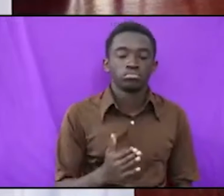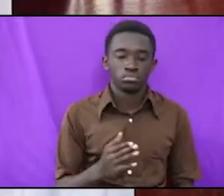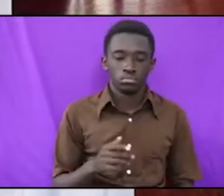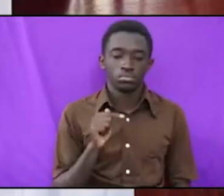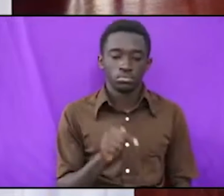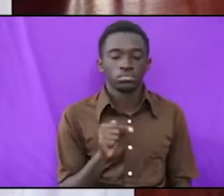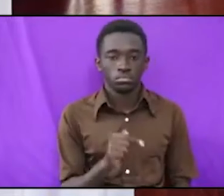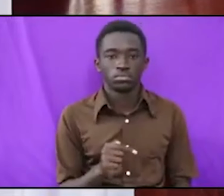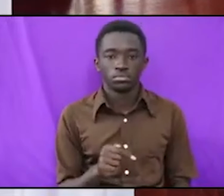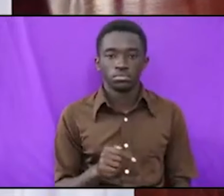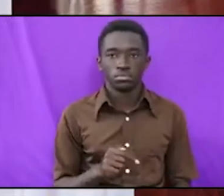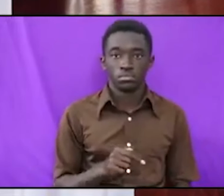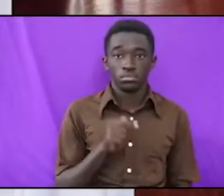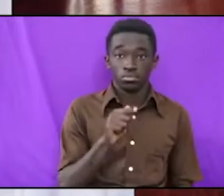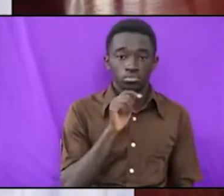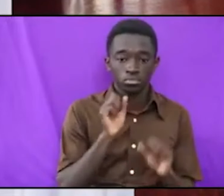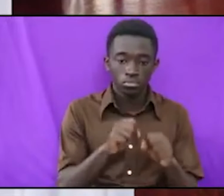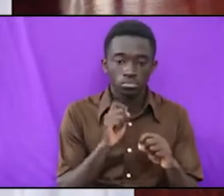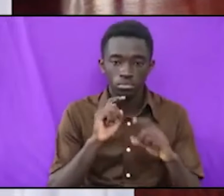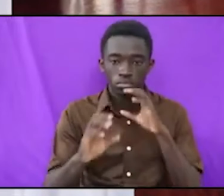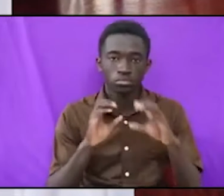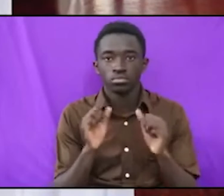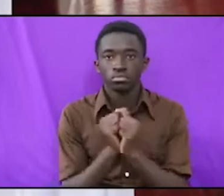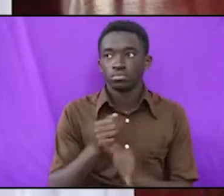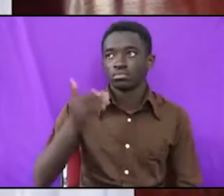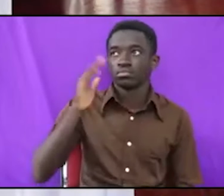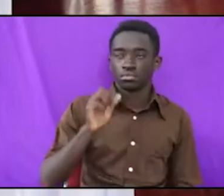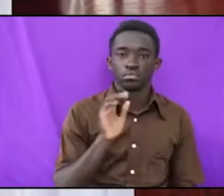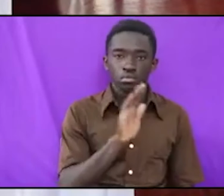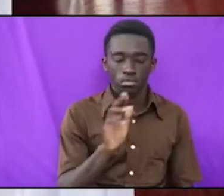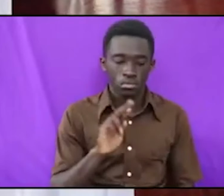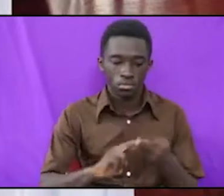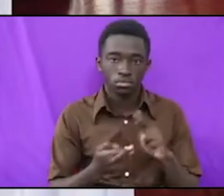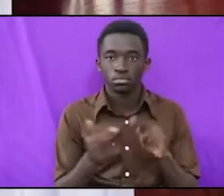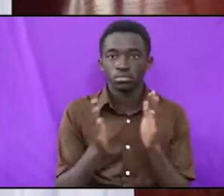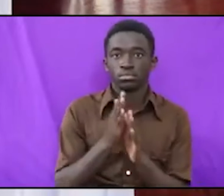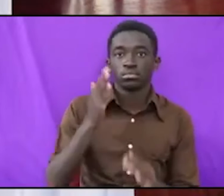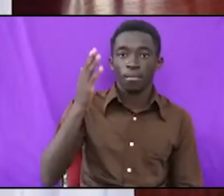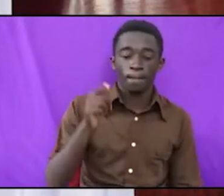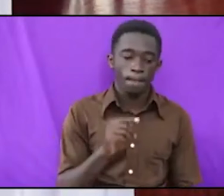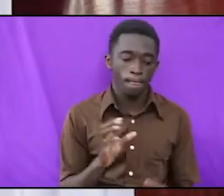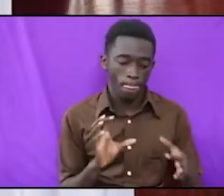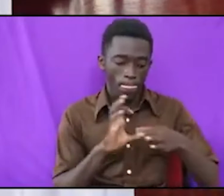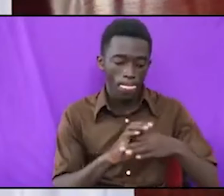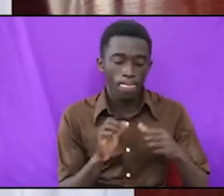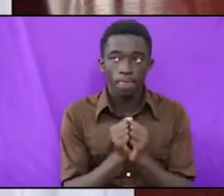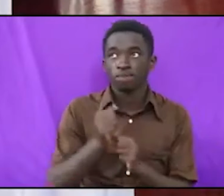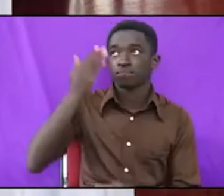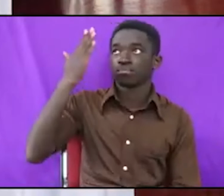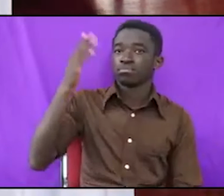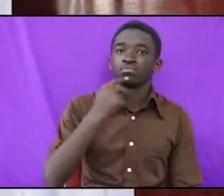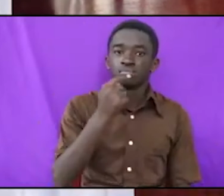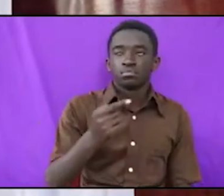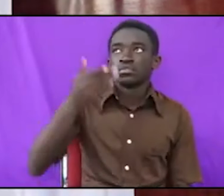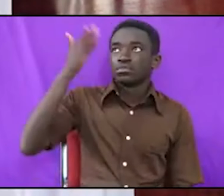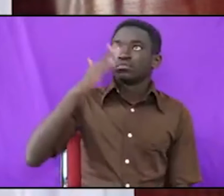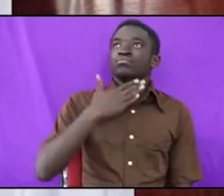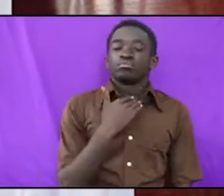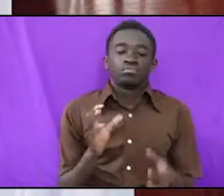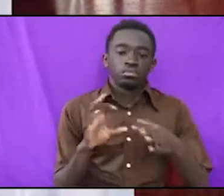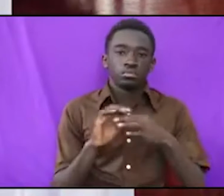will be talking to your God, you'll be having that relationship with him, that you are aligned to him and you are saying, God, I want to be aligned to